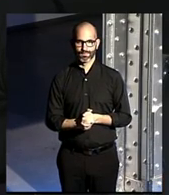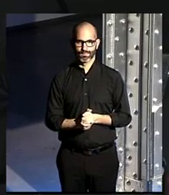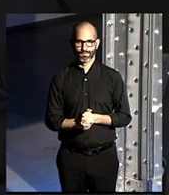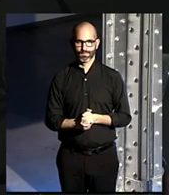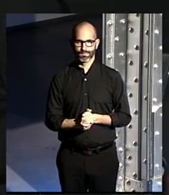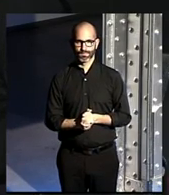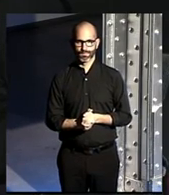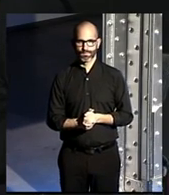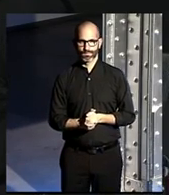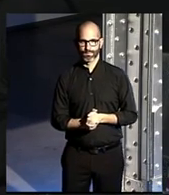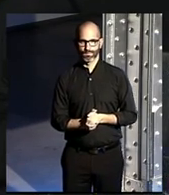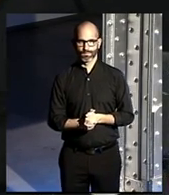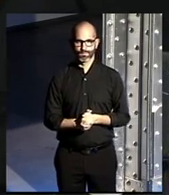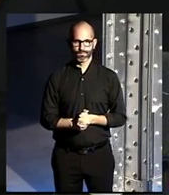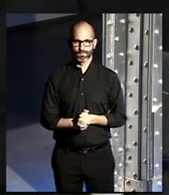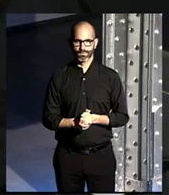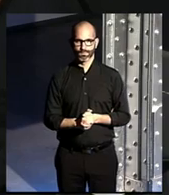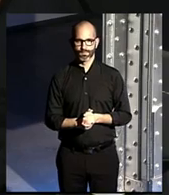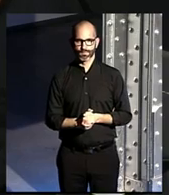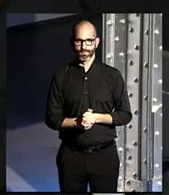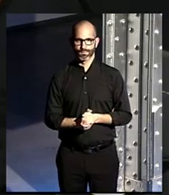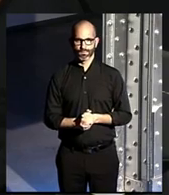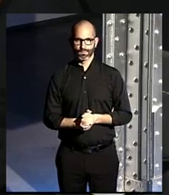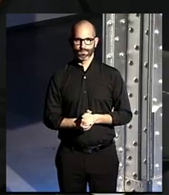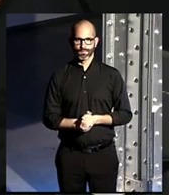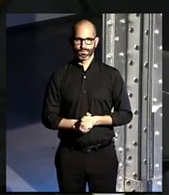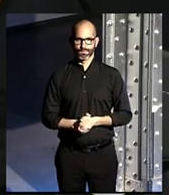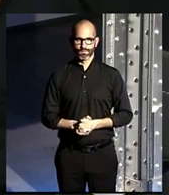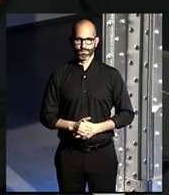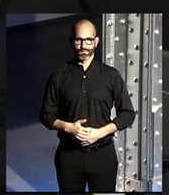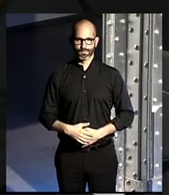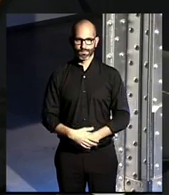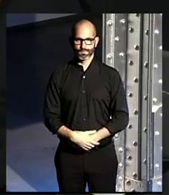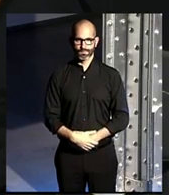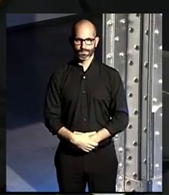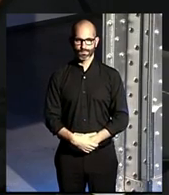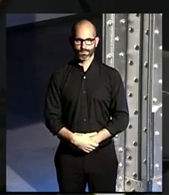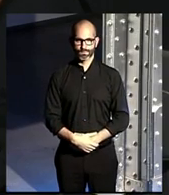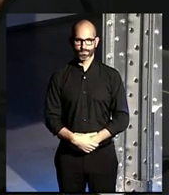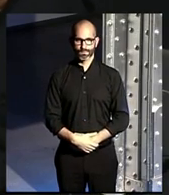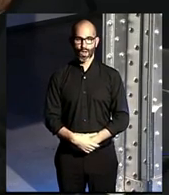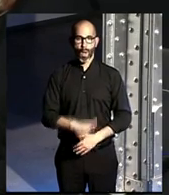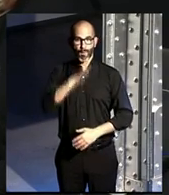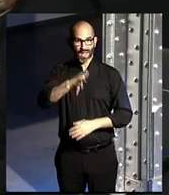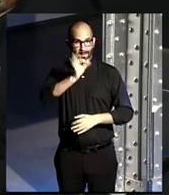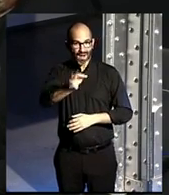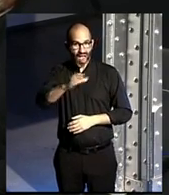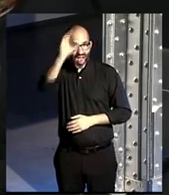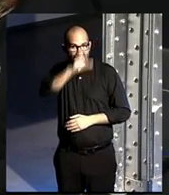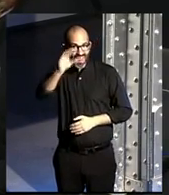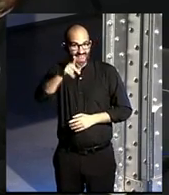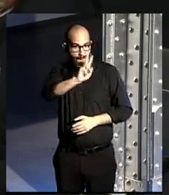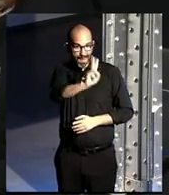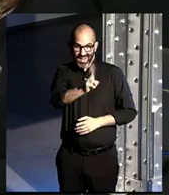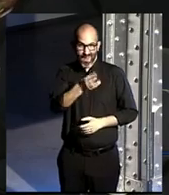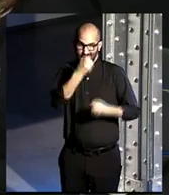Latin, but science, he had to ask other people about science. Porque lo de la ciencia no es que se le diera muy bien, se le